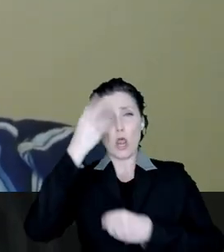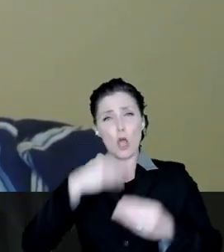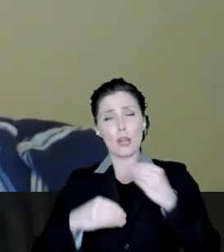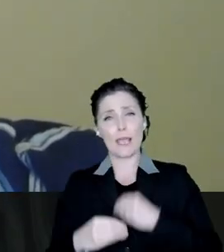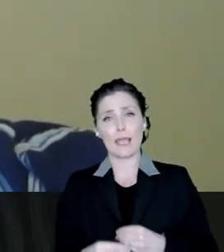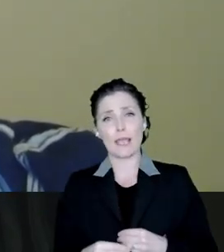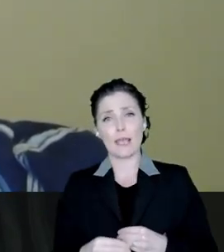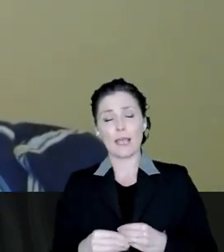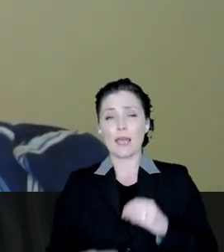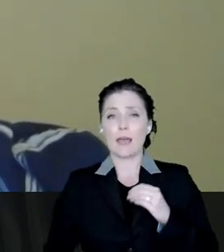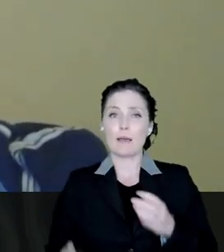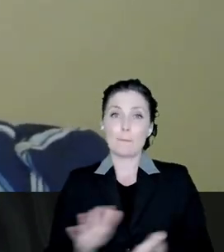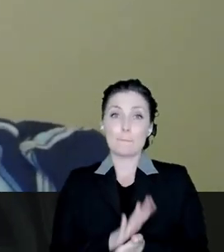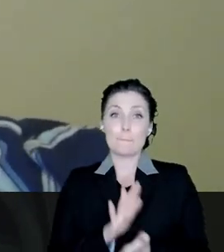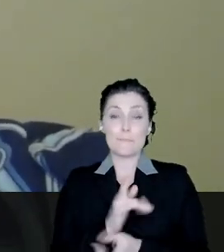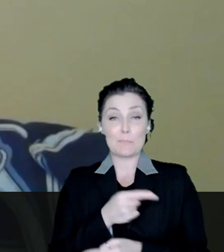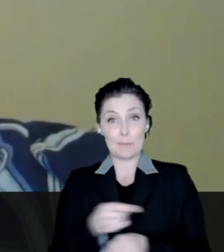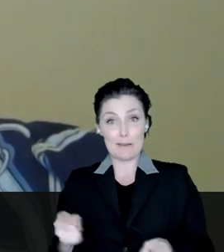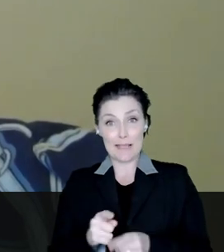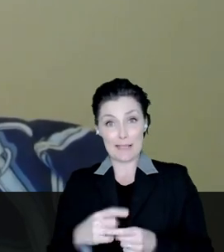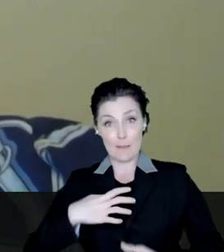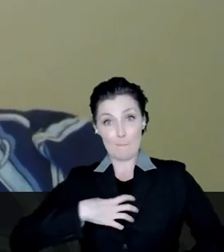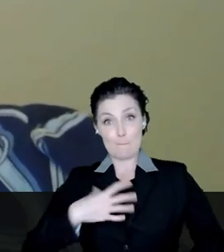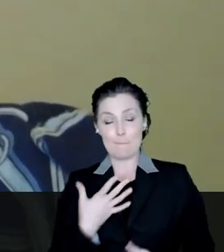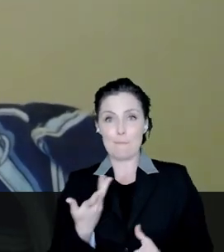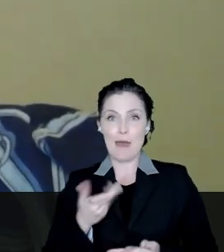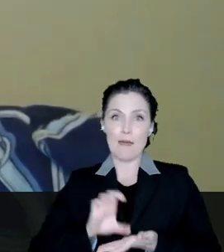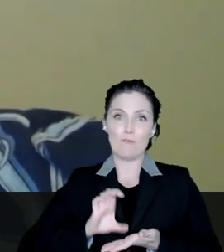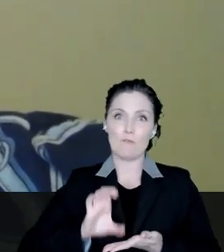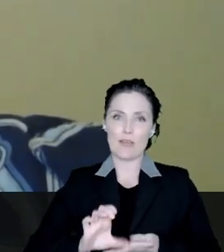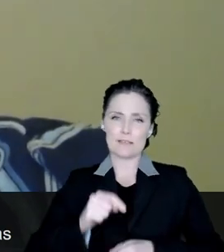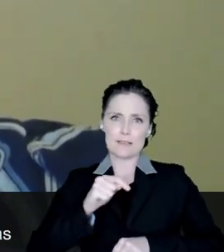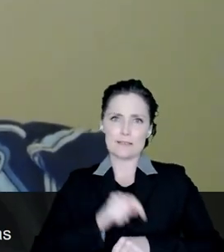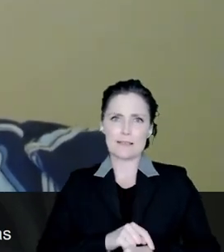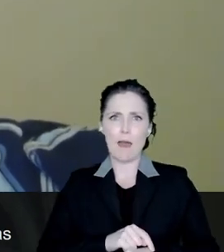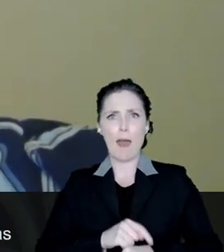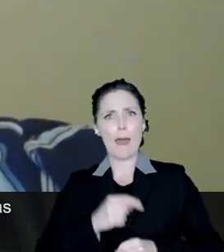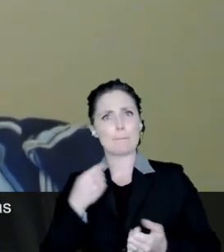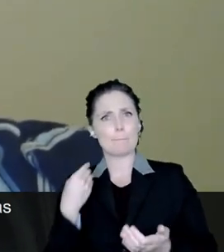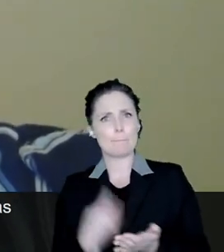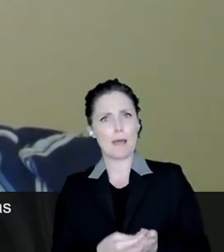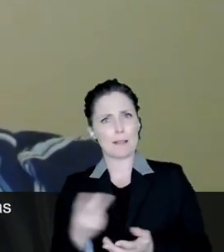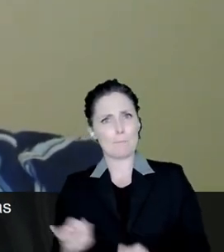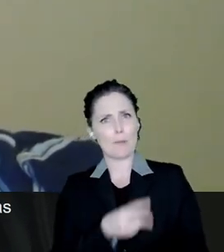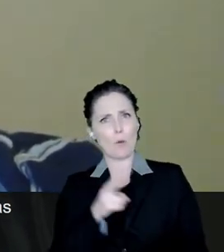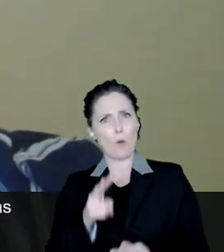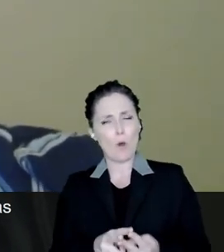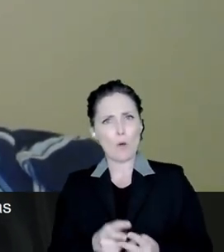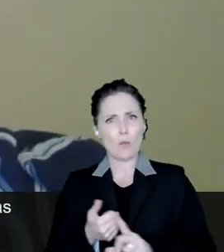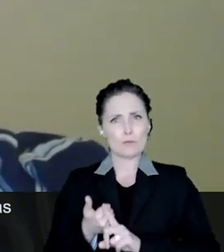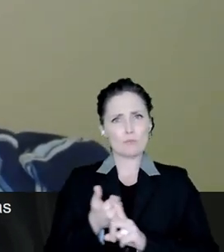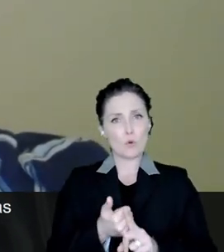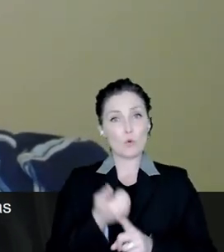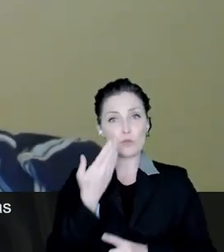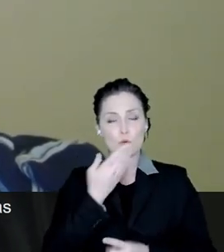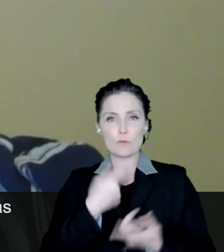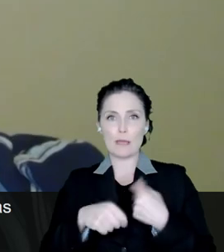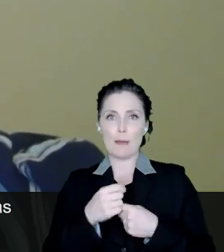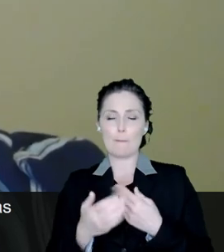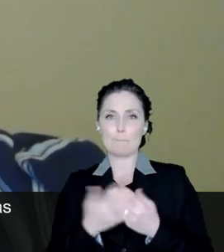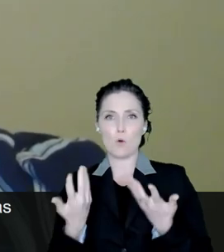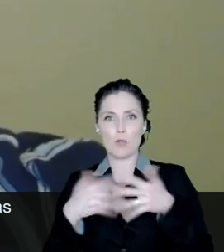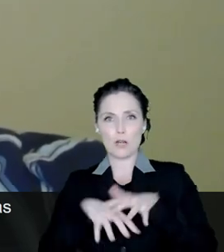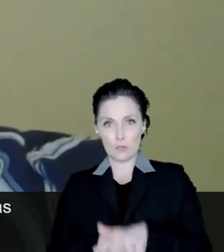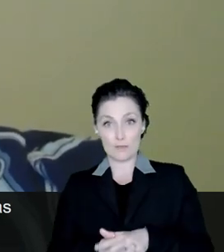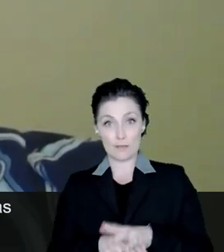has invested time and money into supporting schools to be more inclusive. So the violence reduction